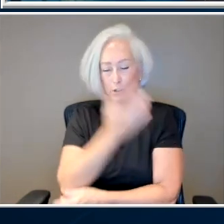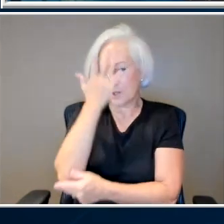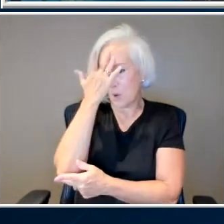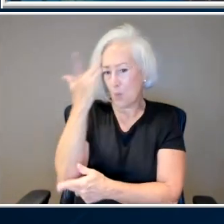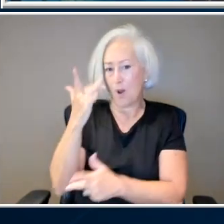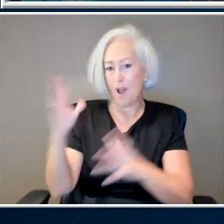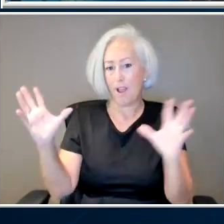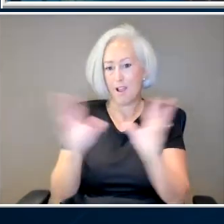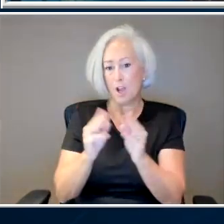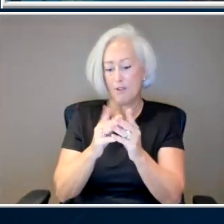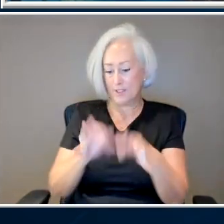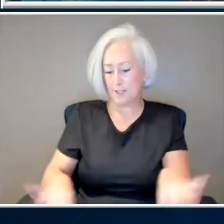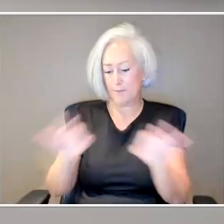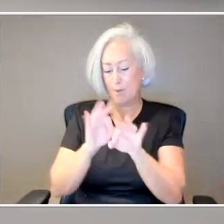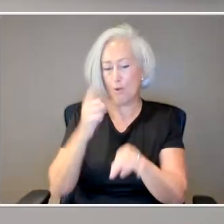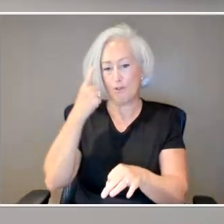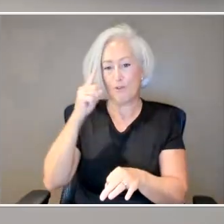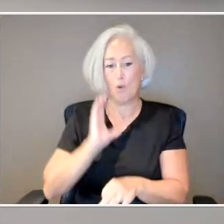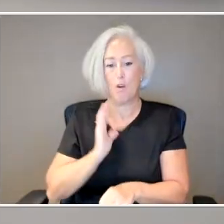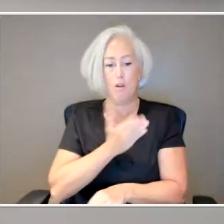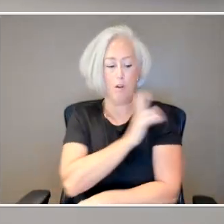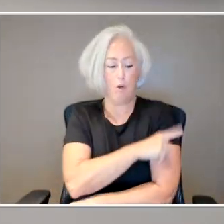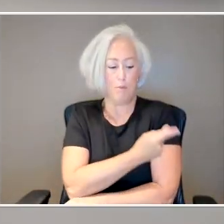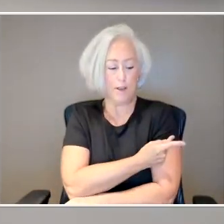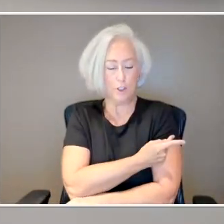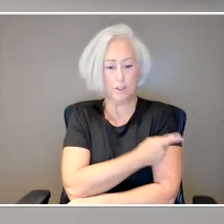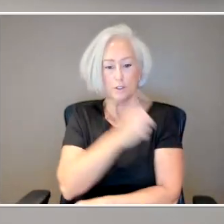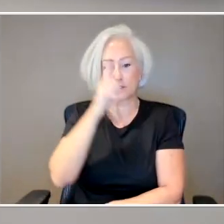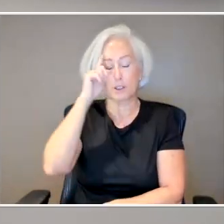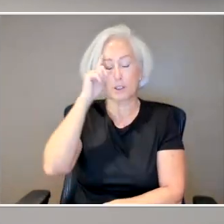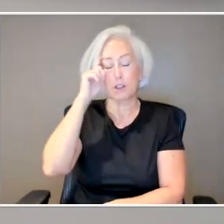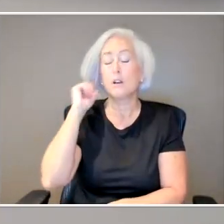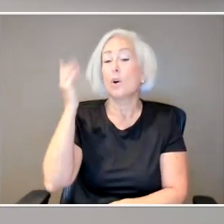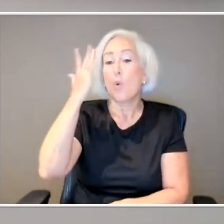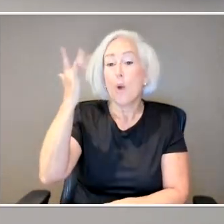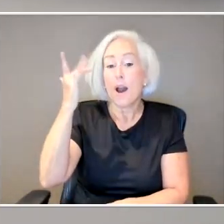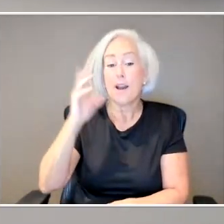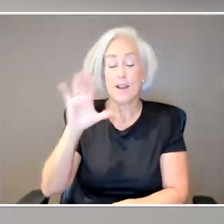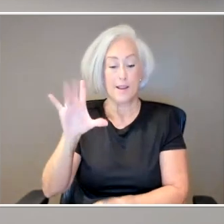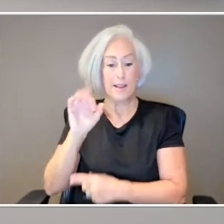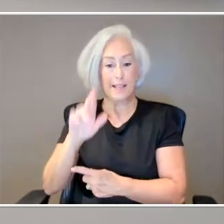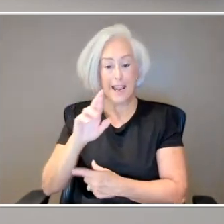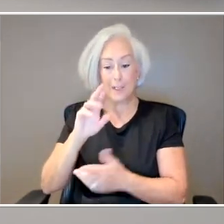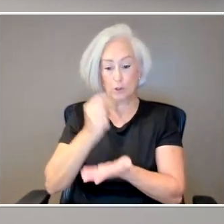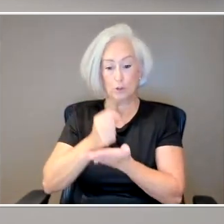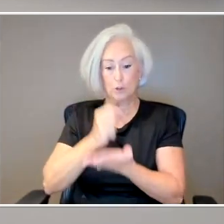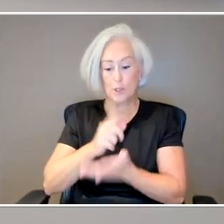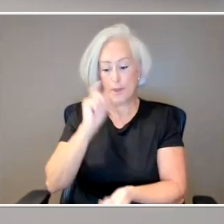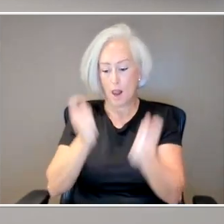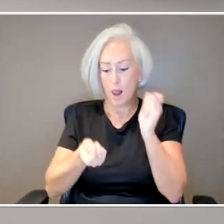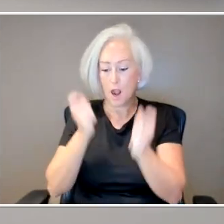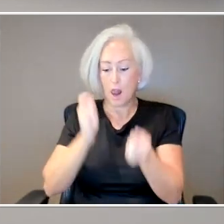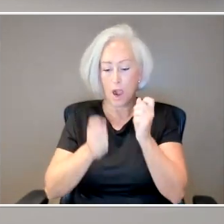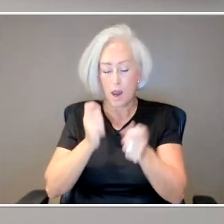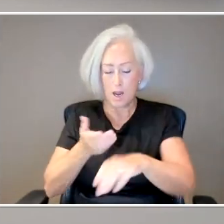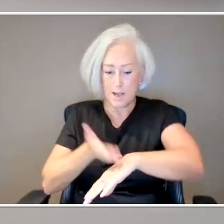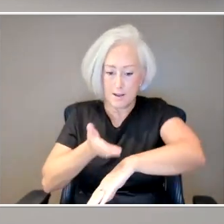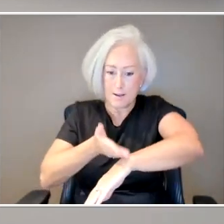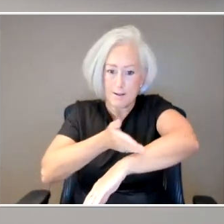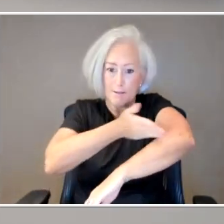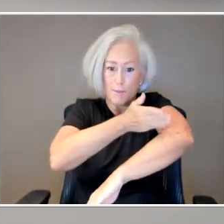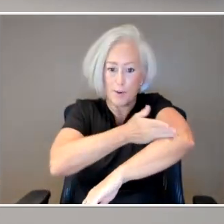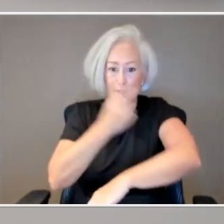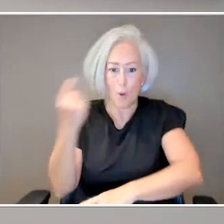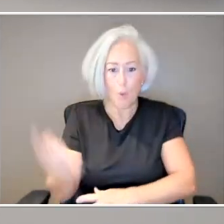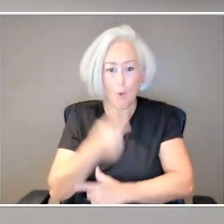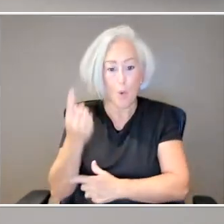patient? This matters to patients because cancer treatment is always changing, always getting better. And for cancer patients,